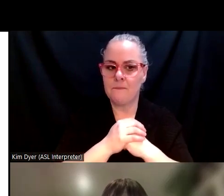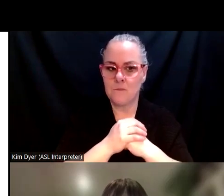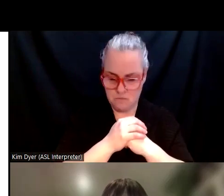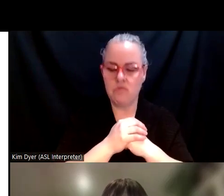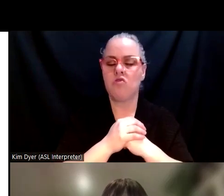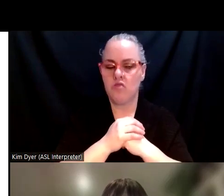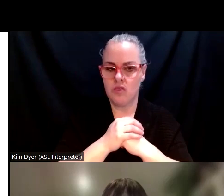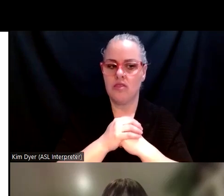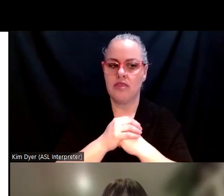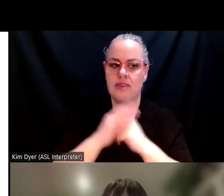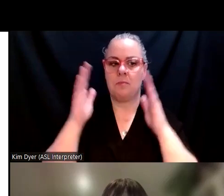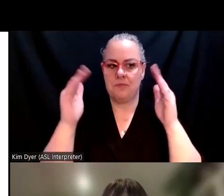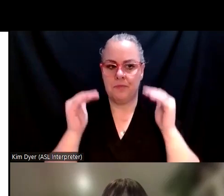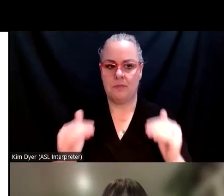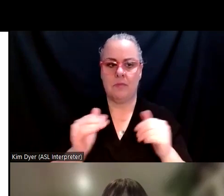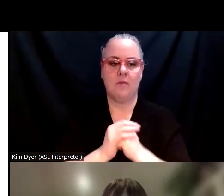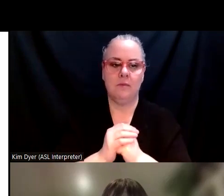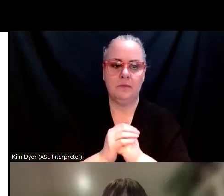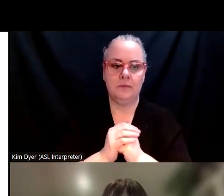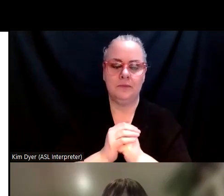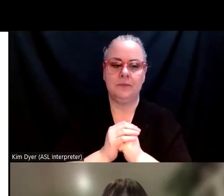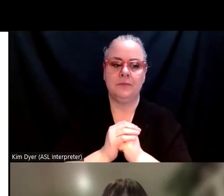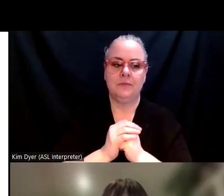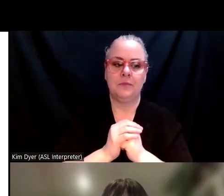Okay, if we move ahead,